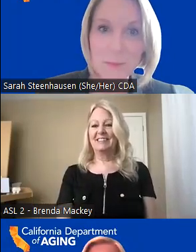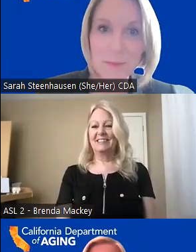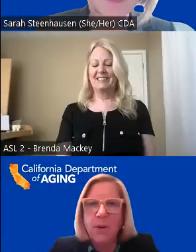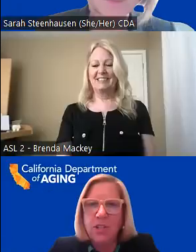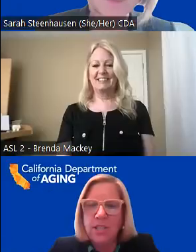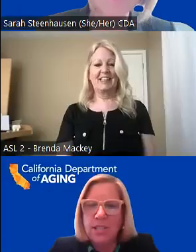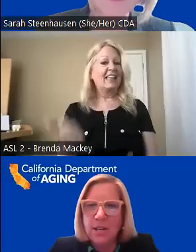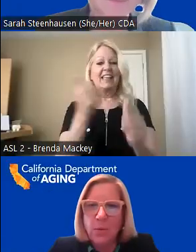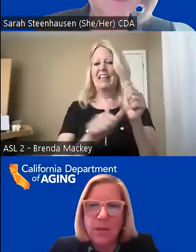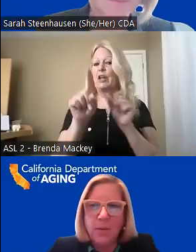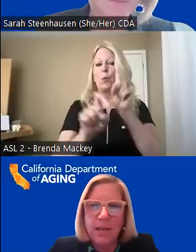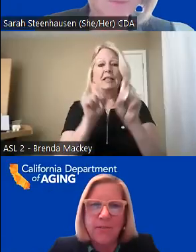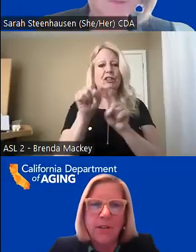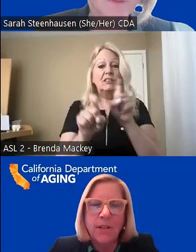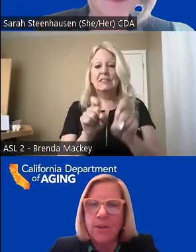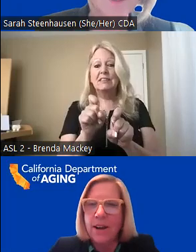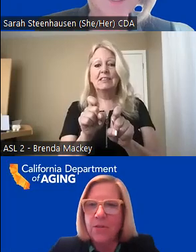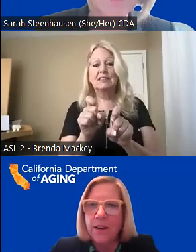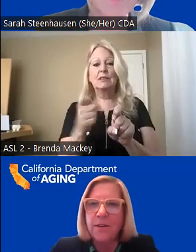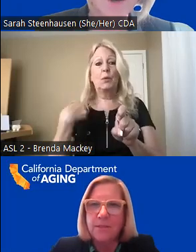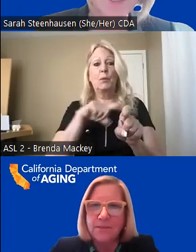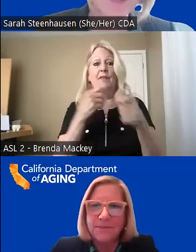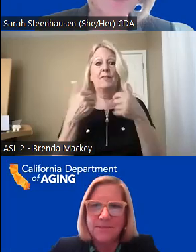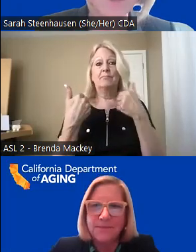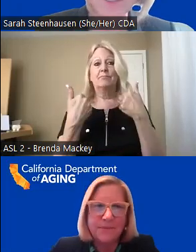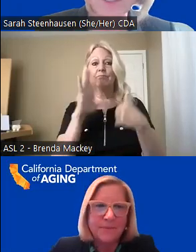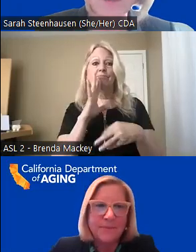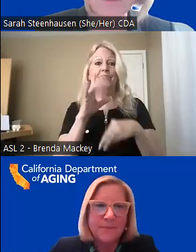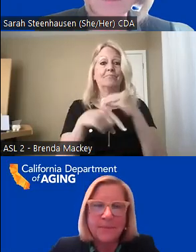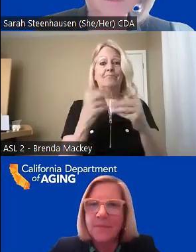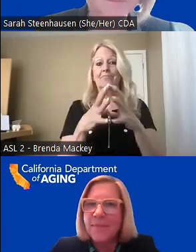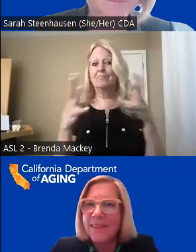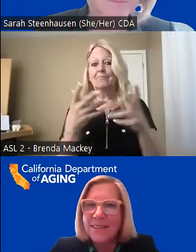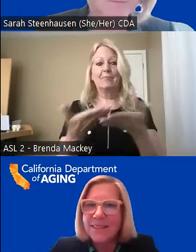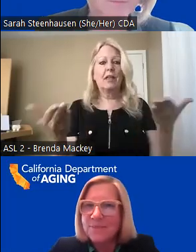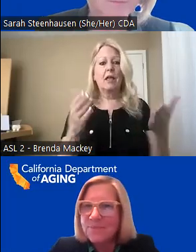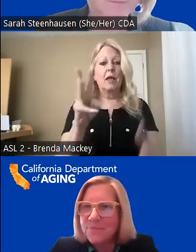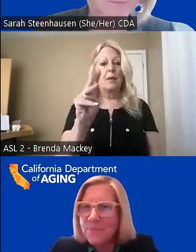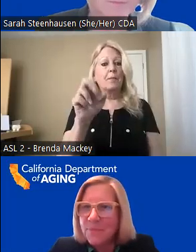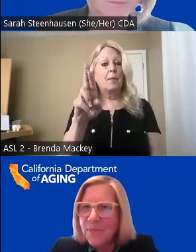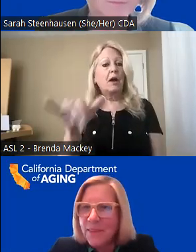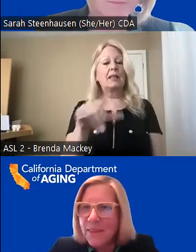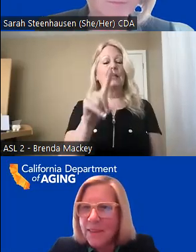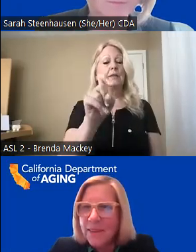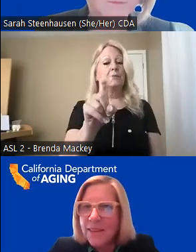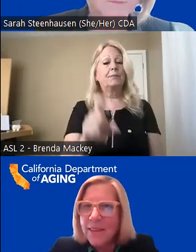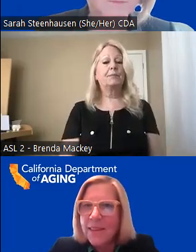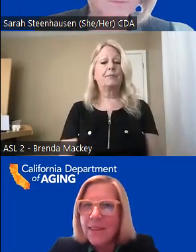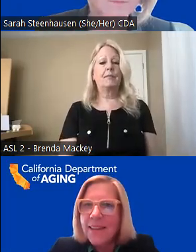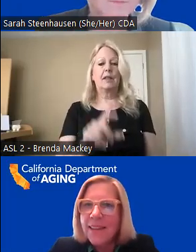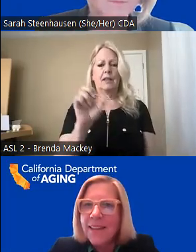Unless there are any questions, I know we covered a lot of Looks ground like there. Marty has a question. Well, thank